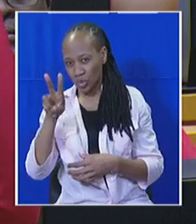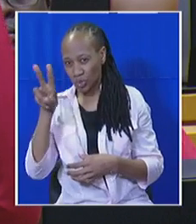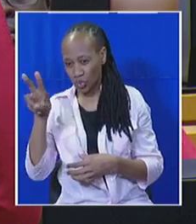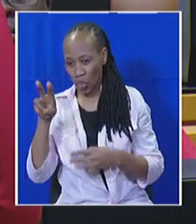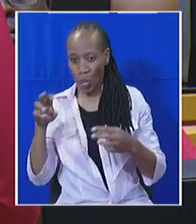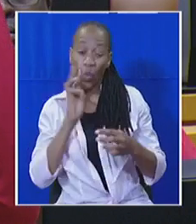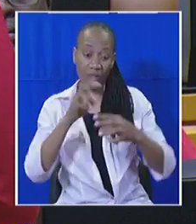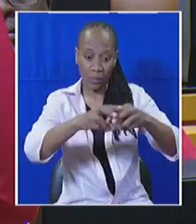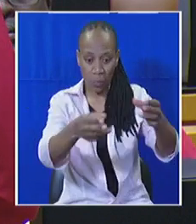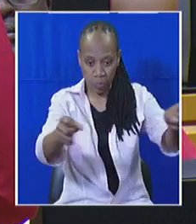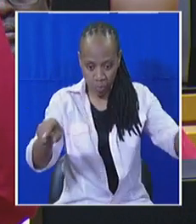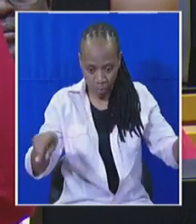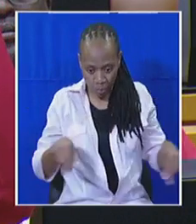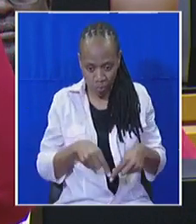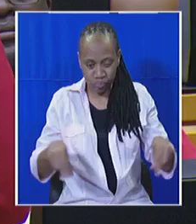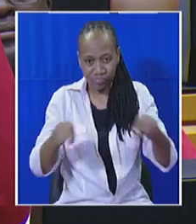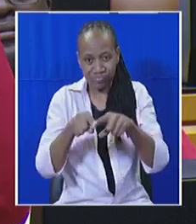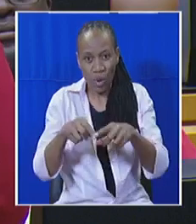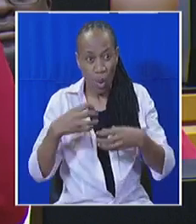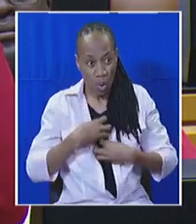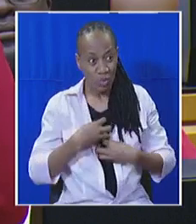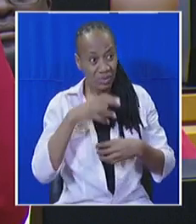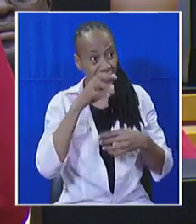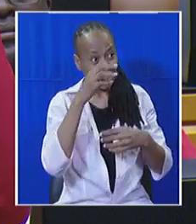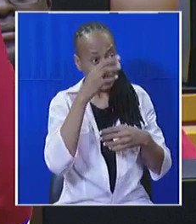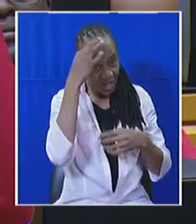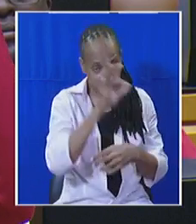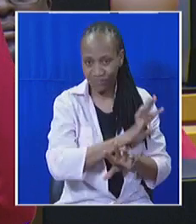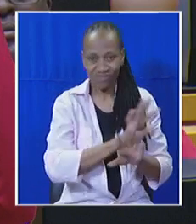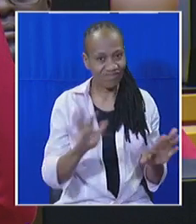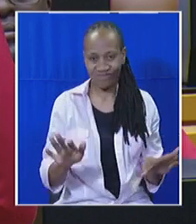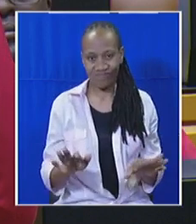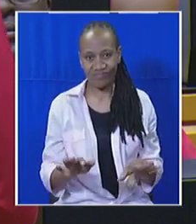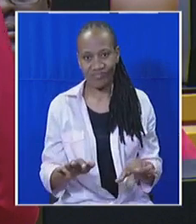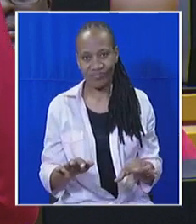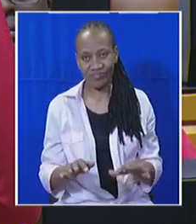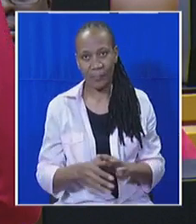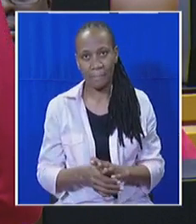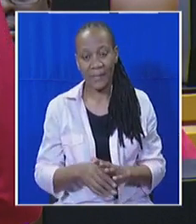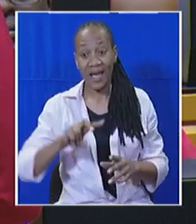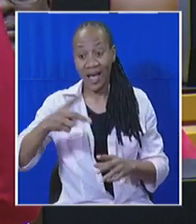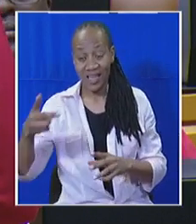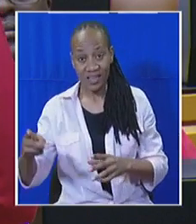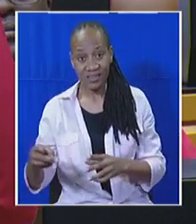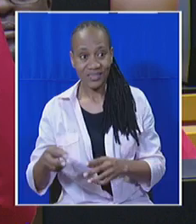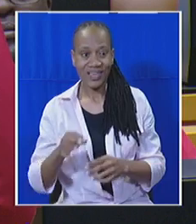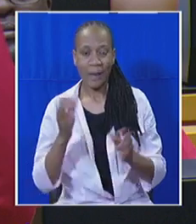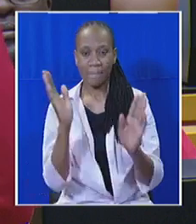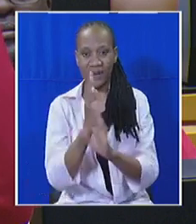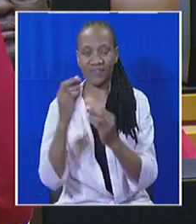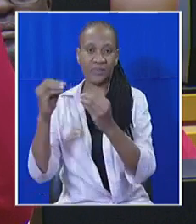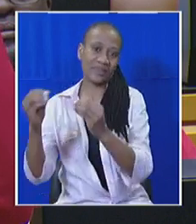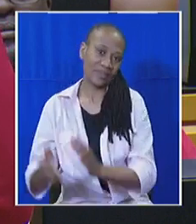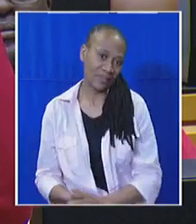country. Only 320 are owned by the state, with the rest in private hands. This then leads to the